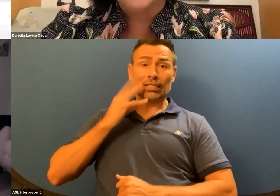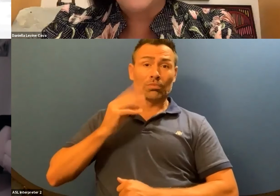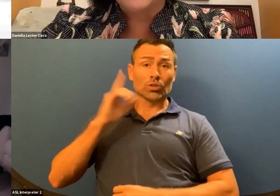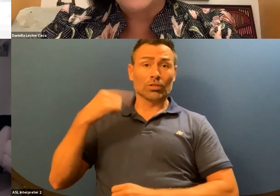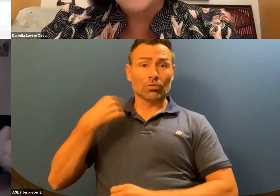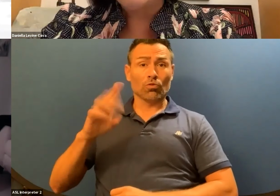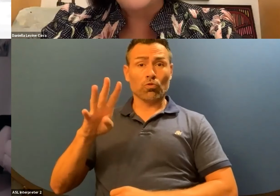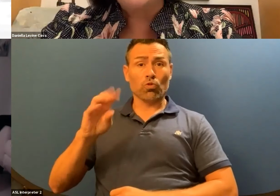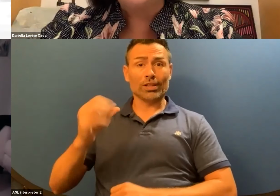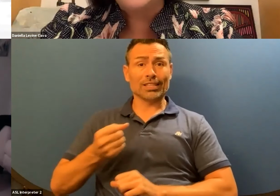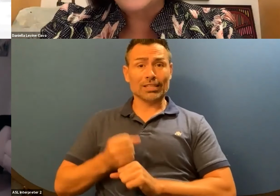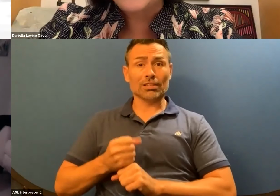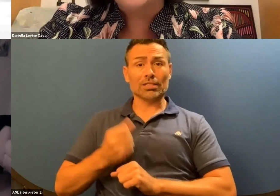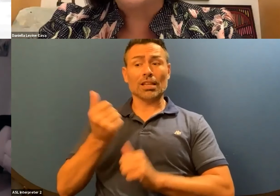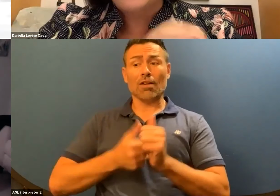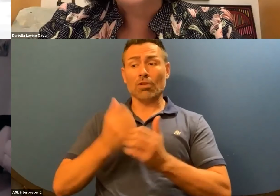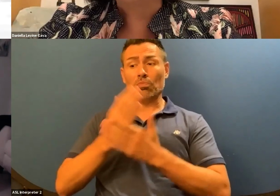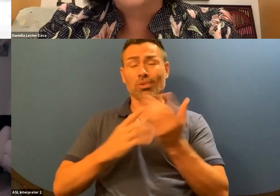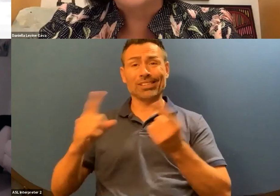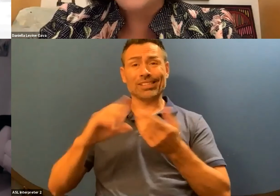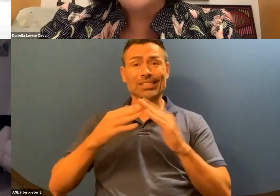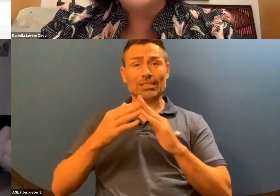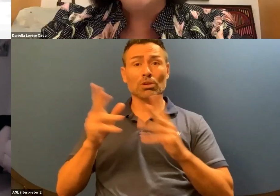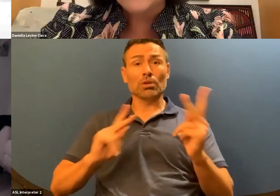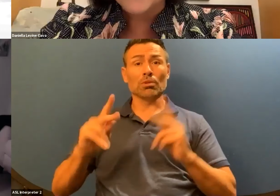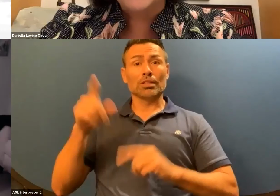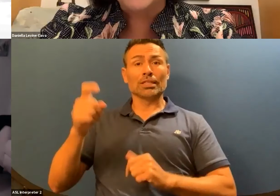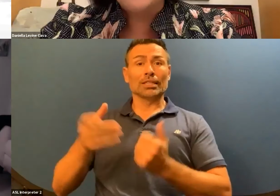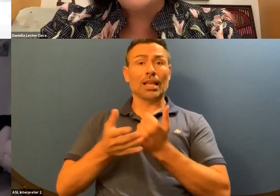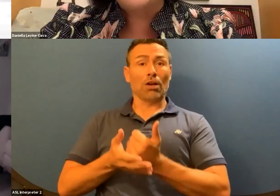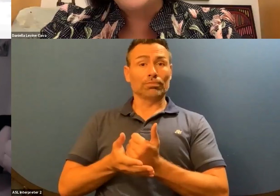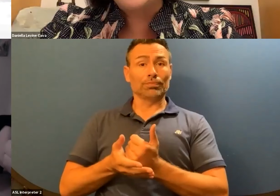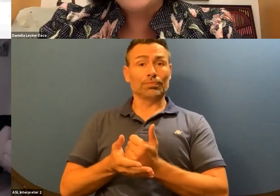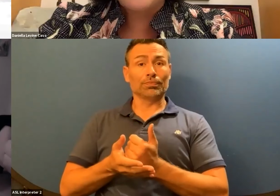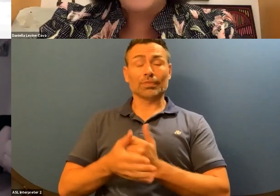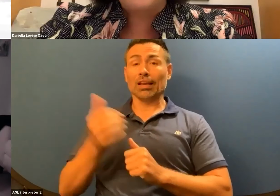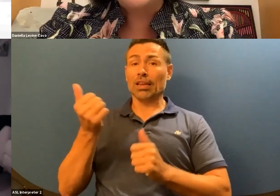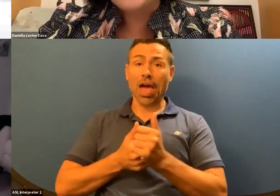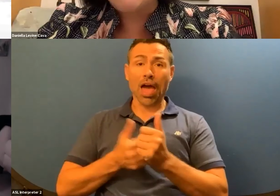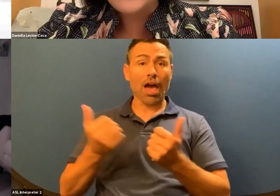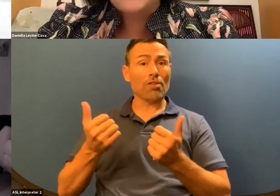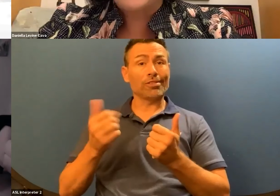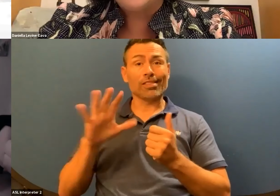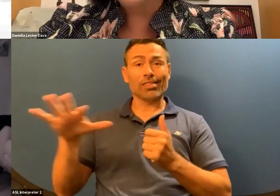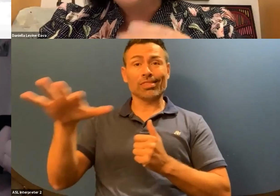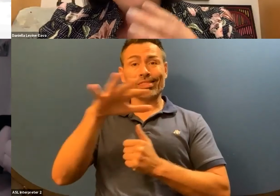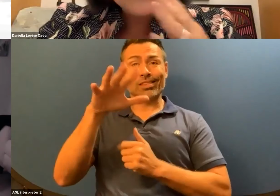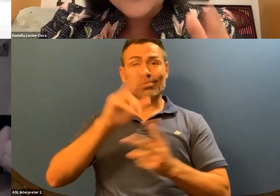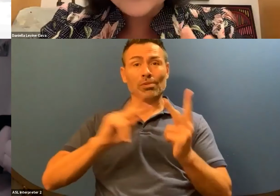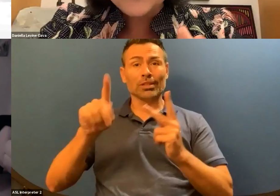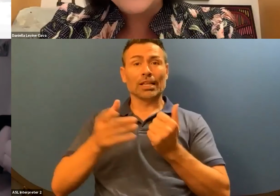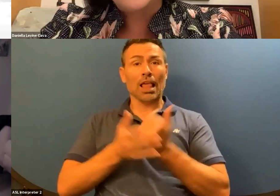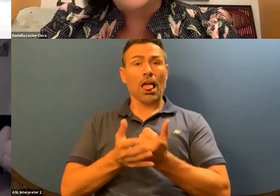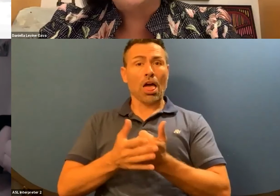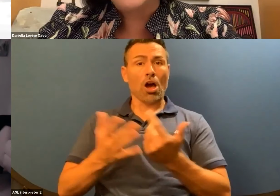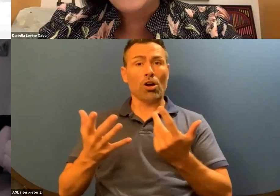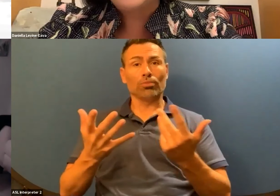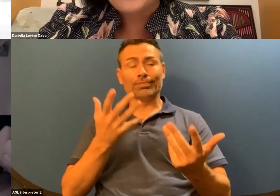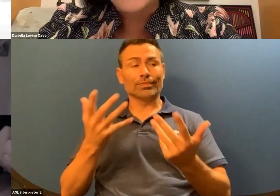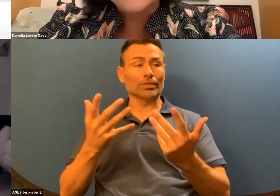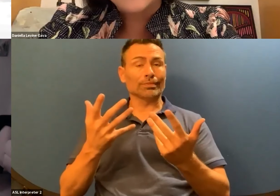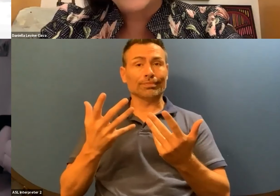of this community, people need a hand up. In every corner, they need help navigating the service